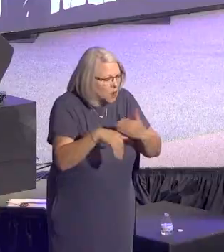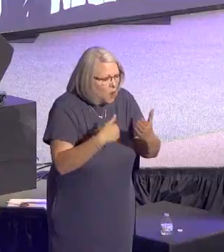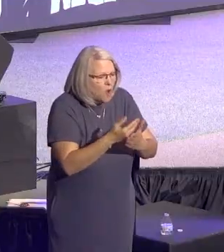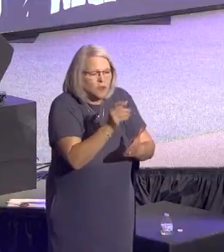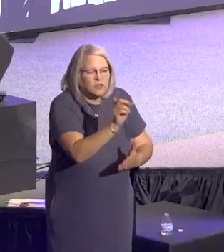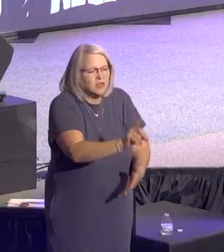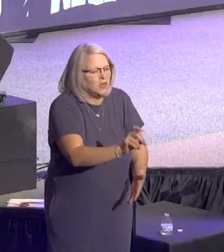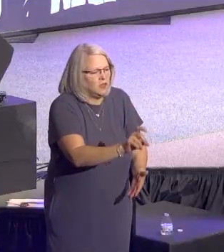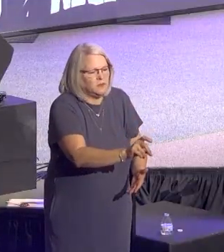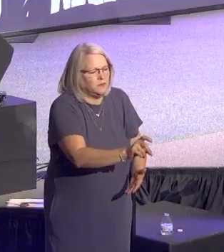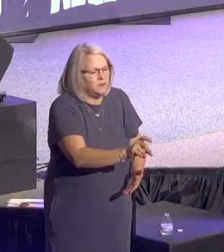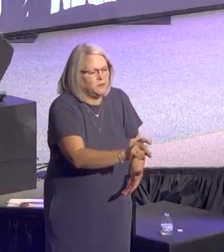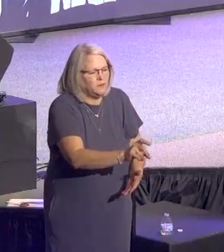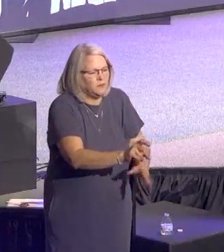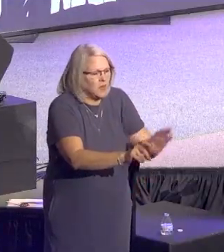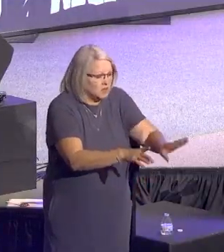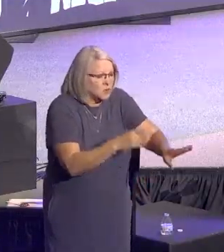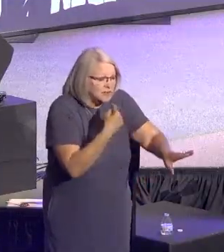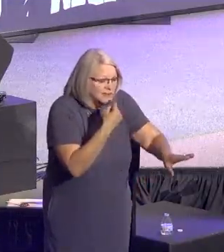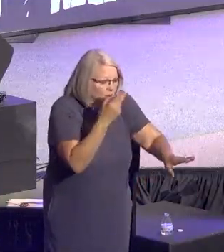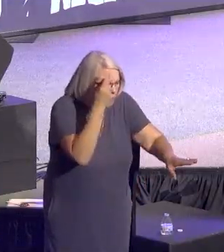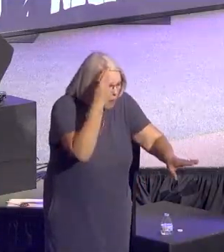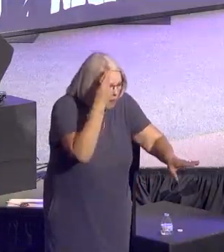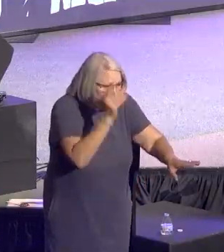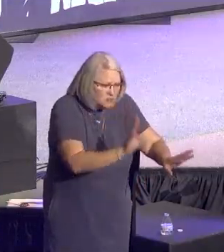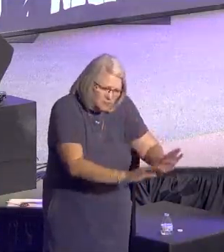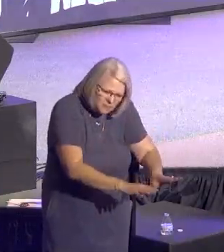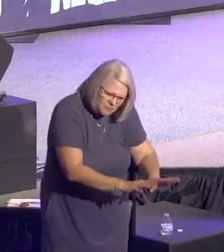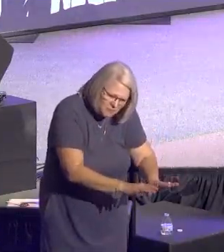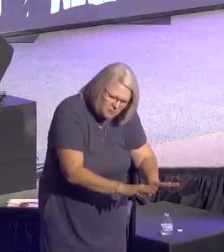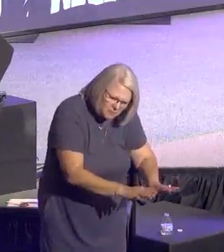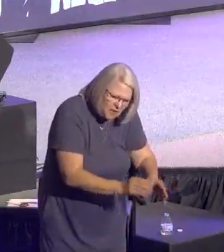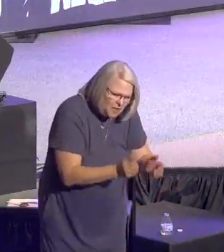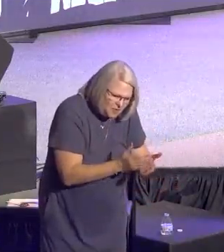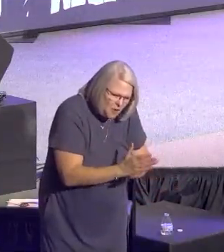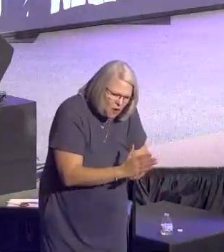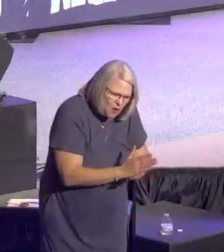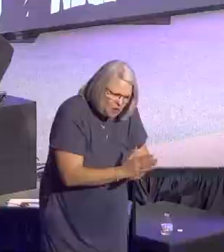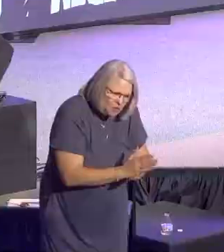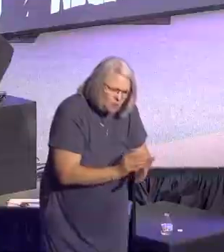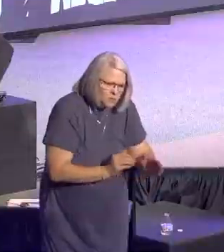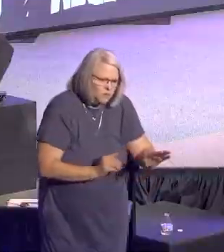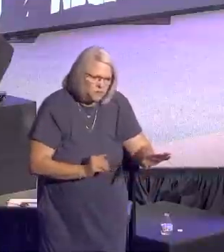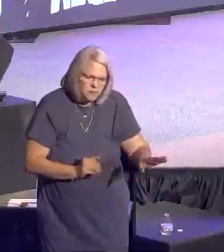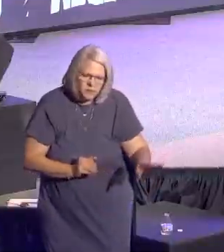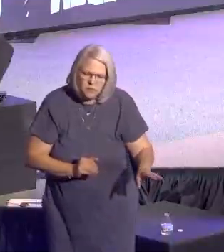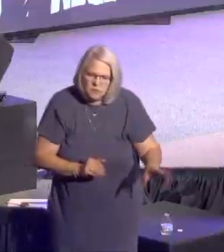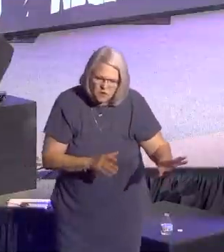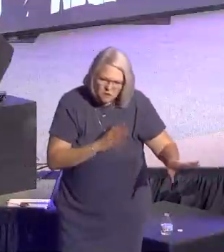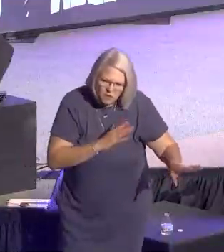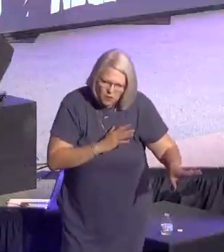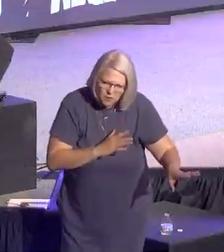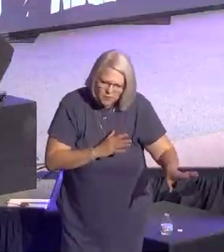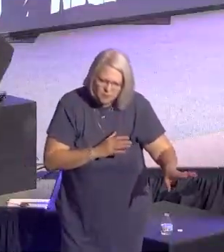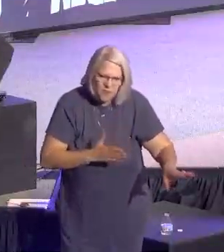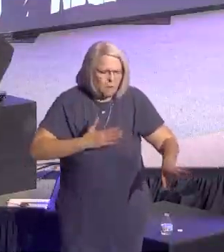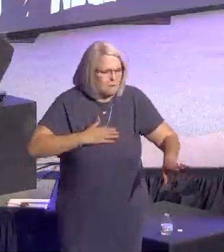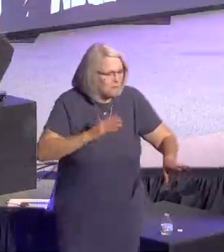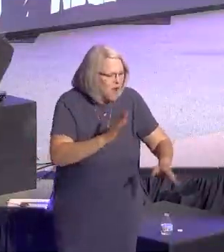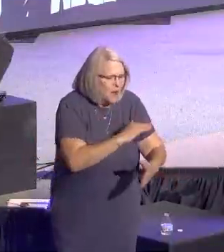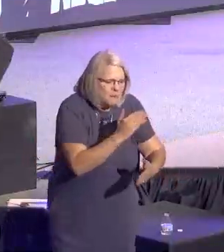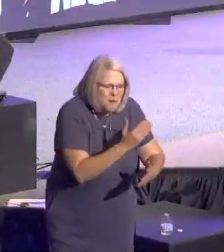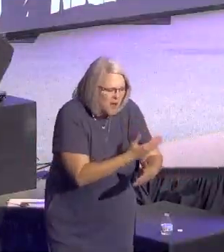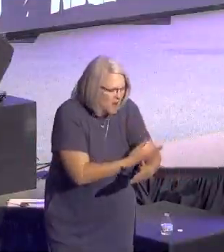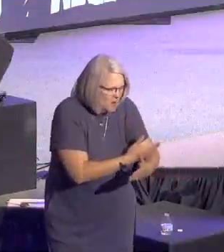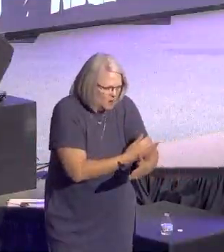God. But I want to tell you, there's nothing bigger than the grace of God. There's nothing more powerful than the grace of our God. He says, my